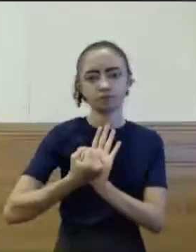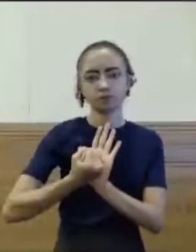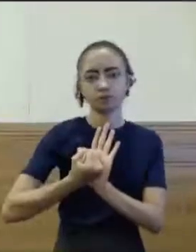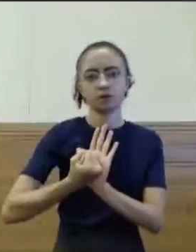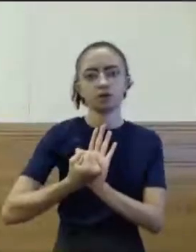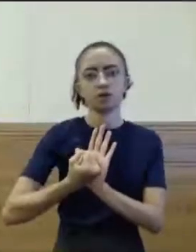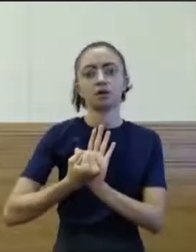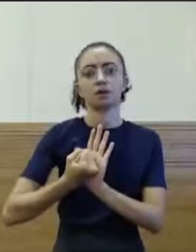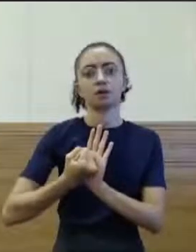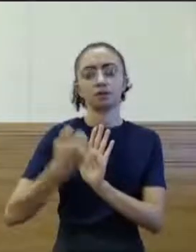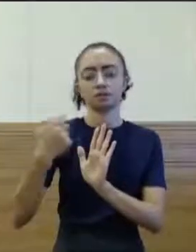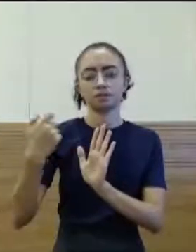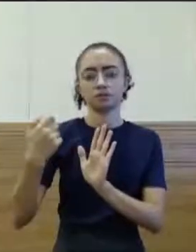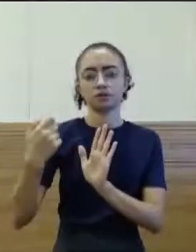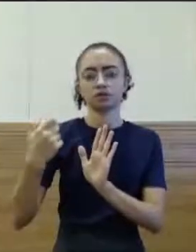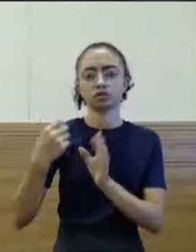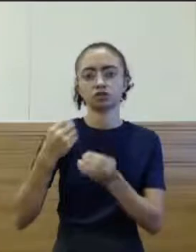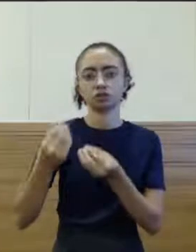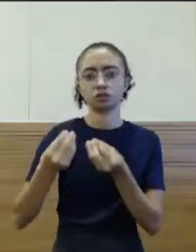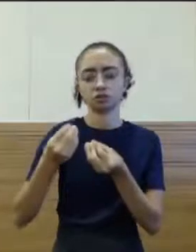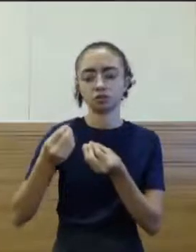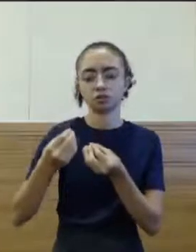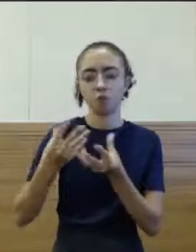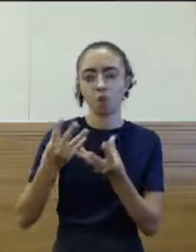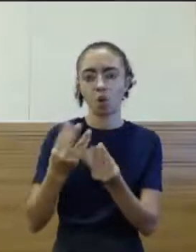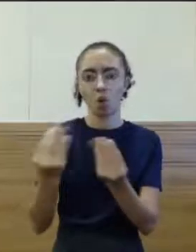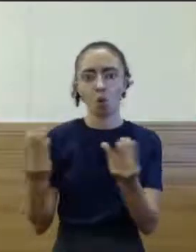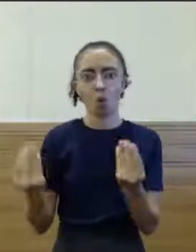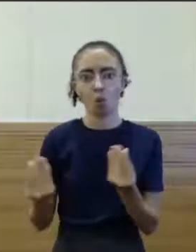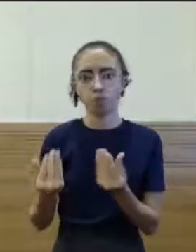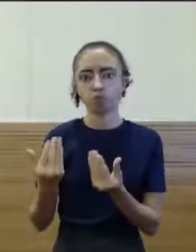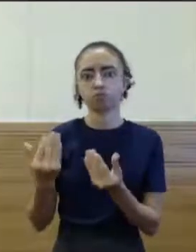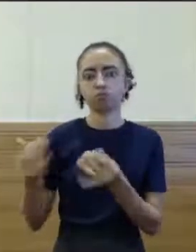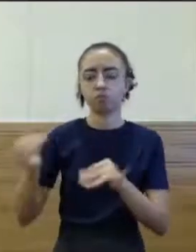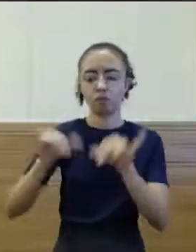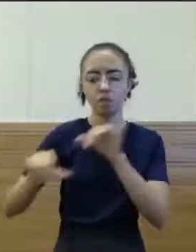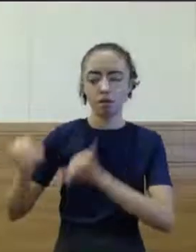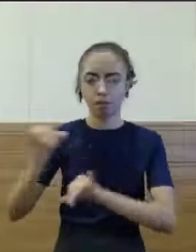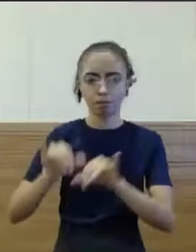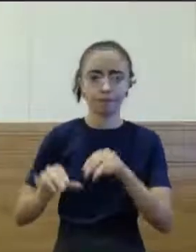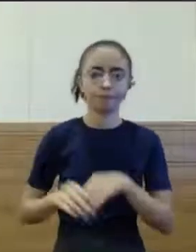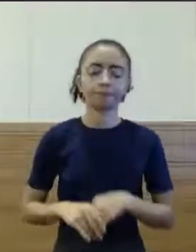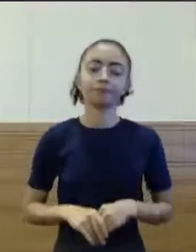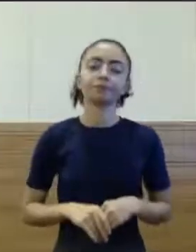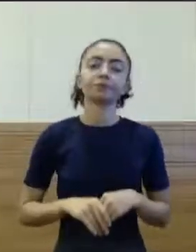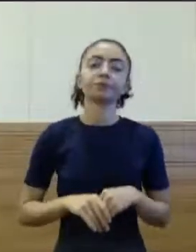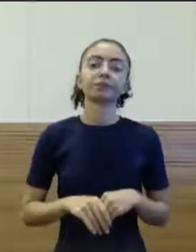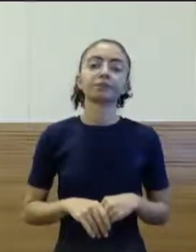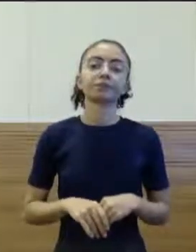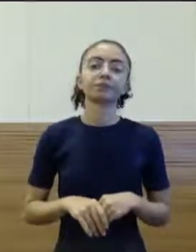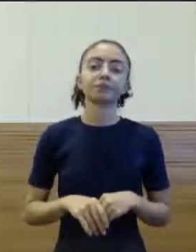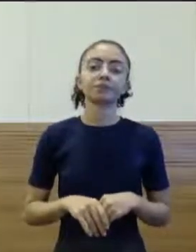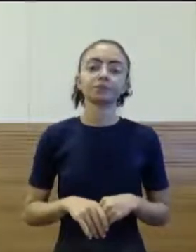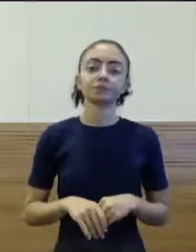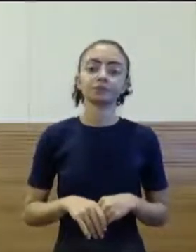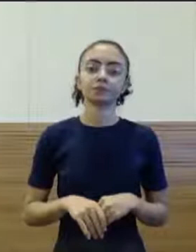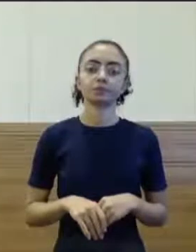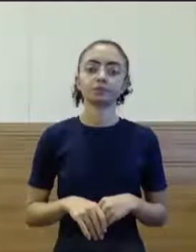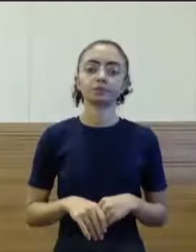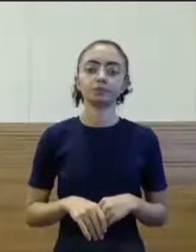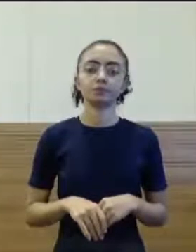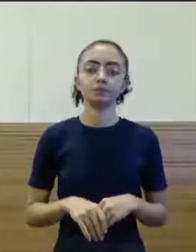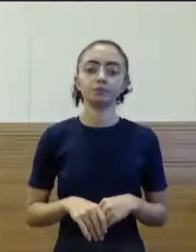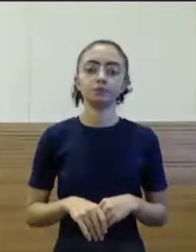the excess of all the nutrients the according to the recommendations of the